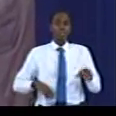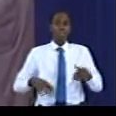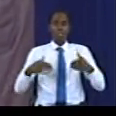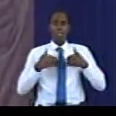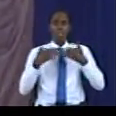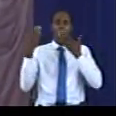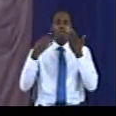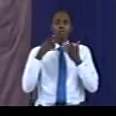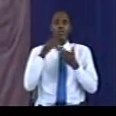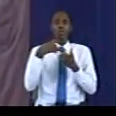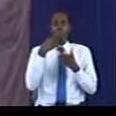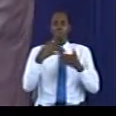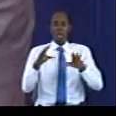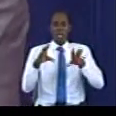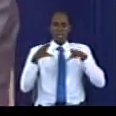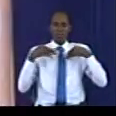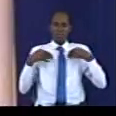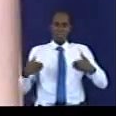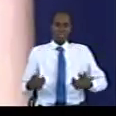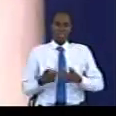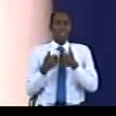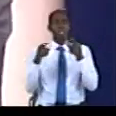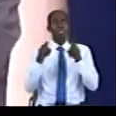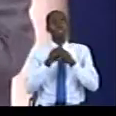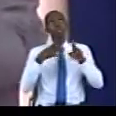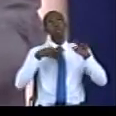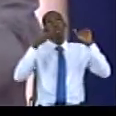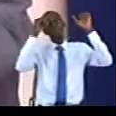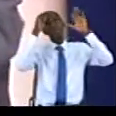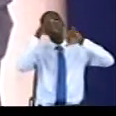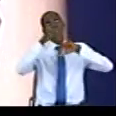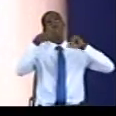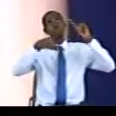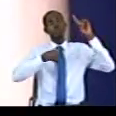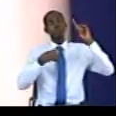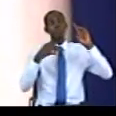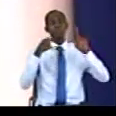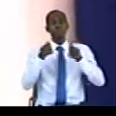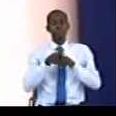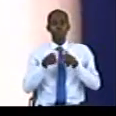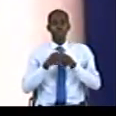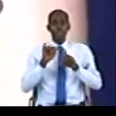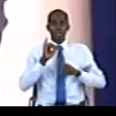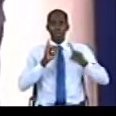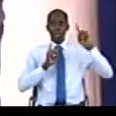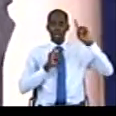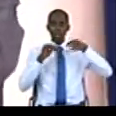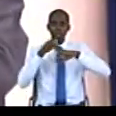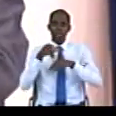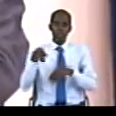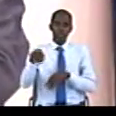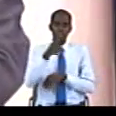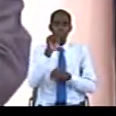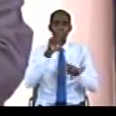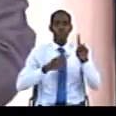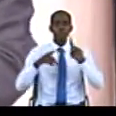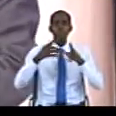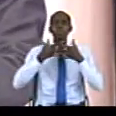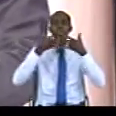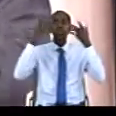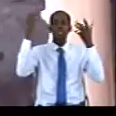accept the challenge, as my Father has sent me, even so send I you. And those people said,